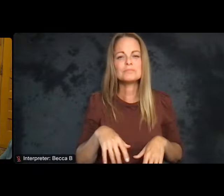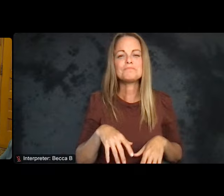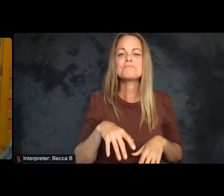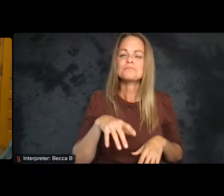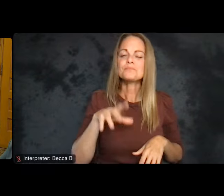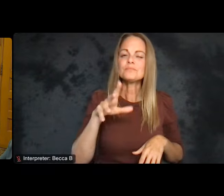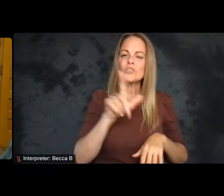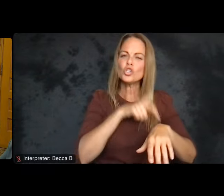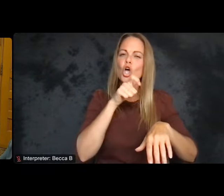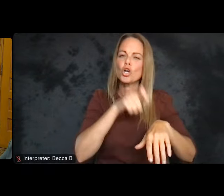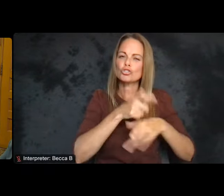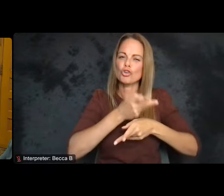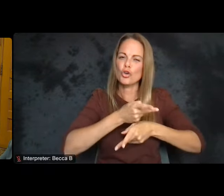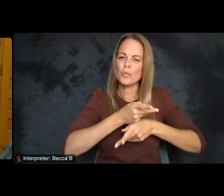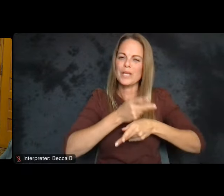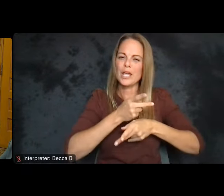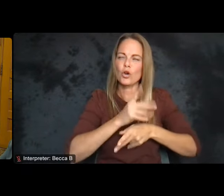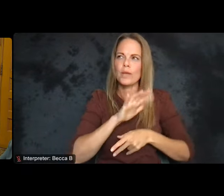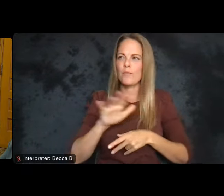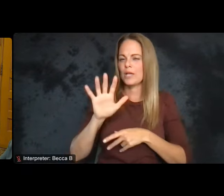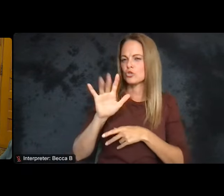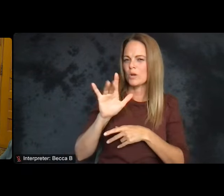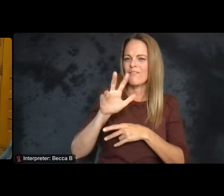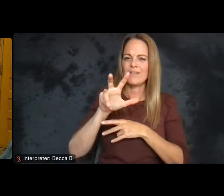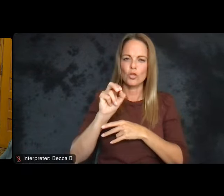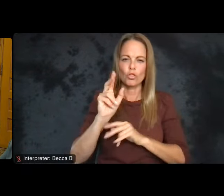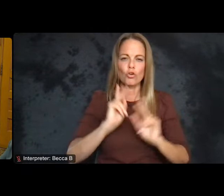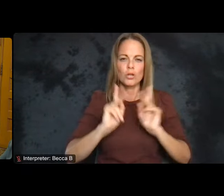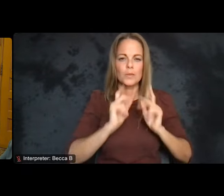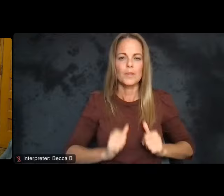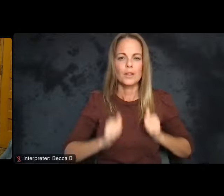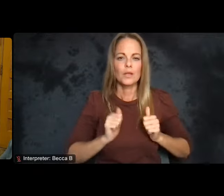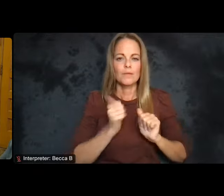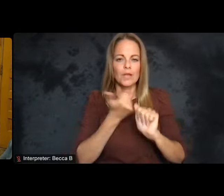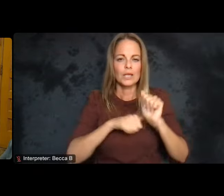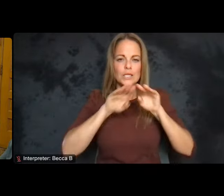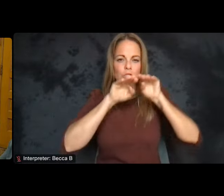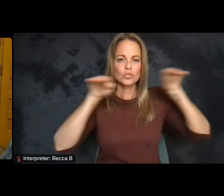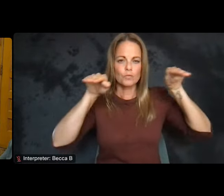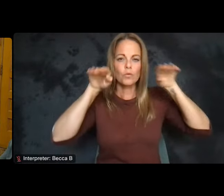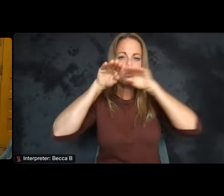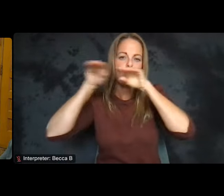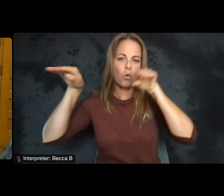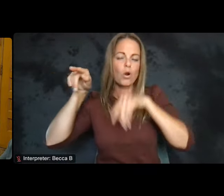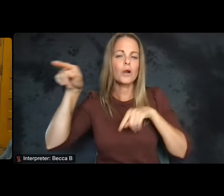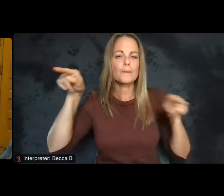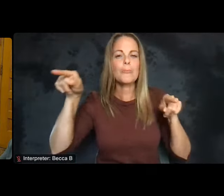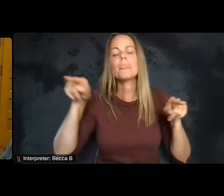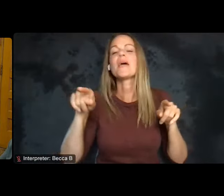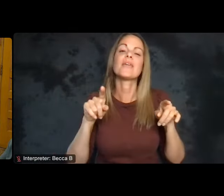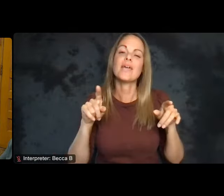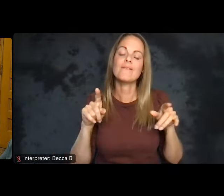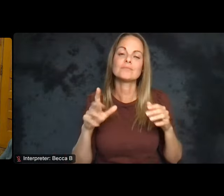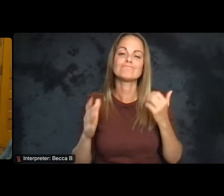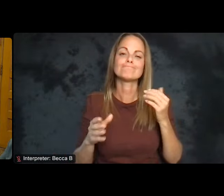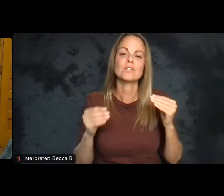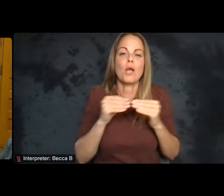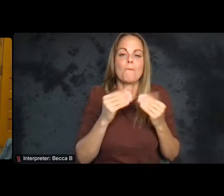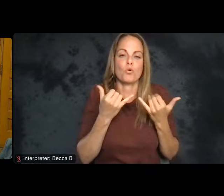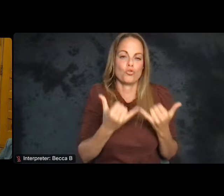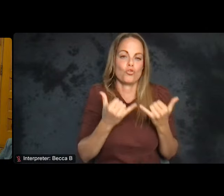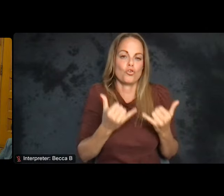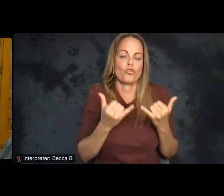occupied by about 25 to 30 residents on each floor. And this allows them to have kind of an upgraded,